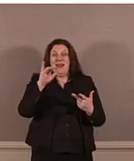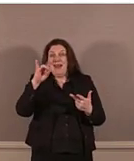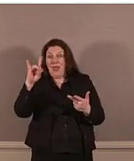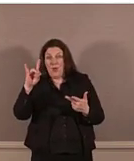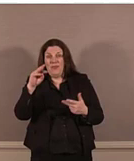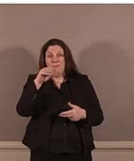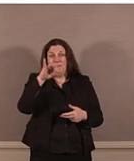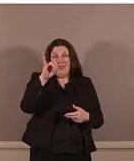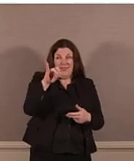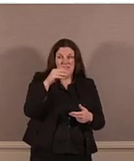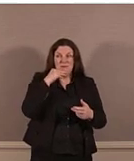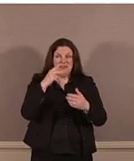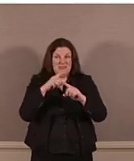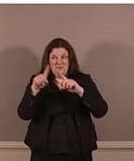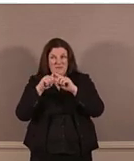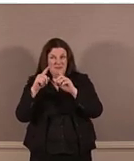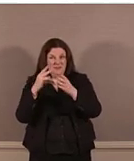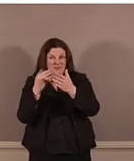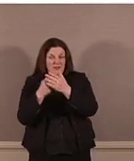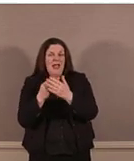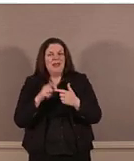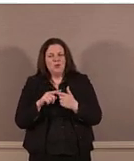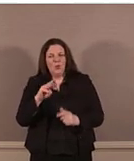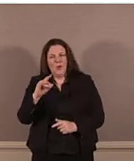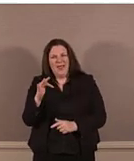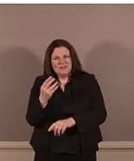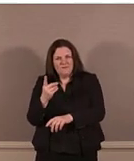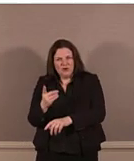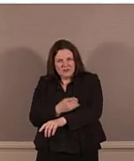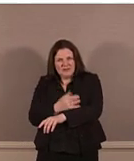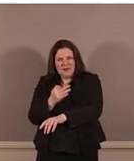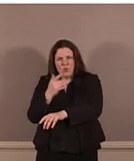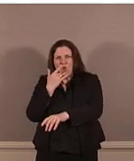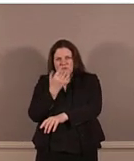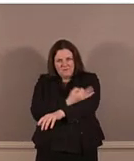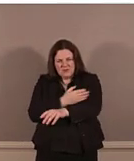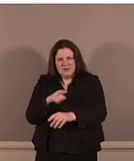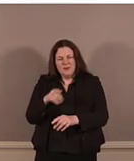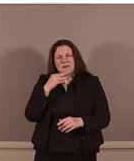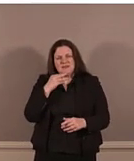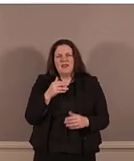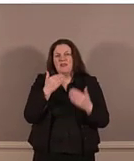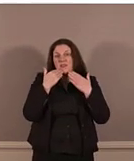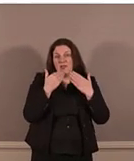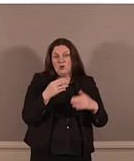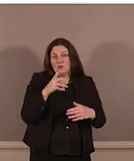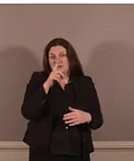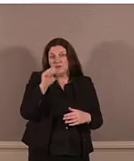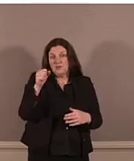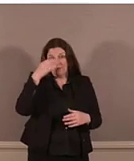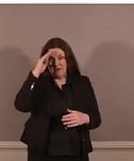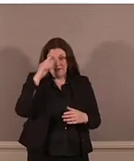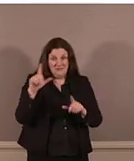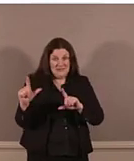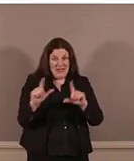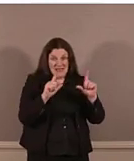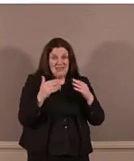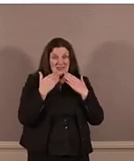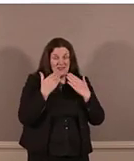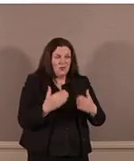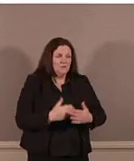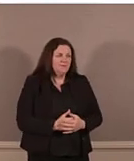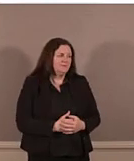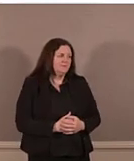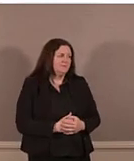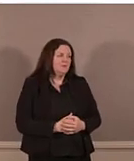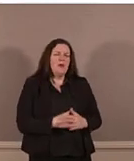partnerships have been extremely successful. And again, I'd like to thank Down Syndrome Ireland who provided me with these slides. Thank you so much for that. And the